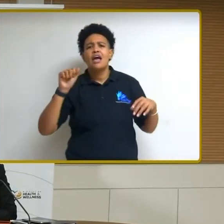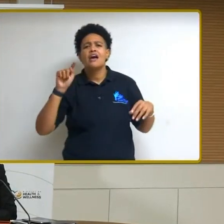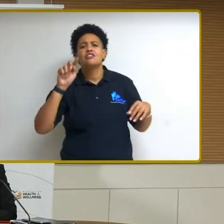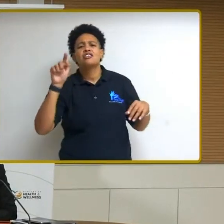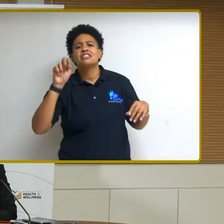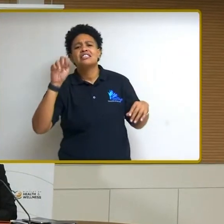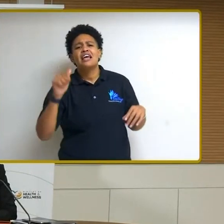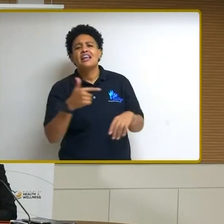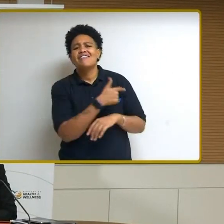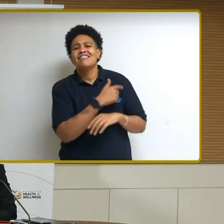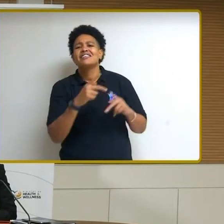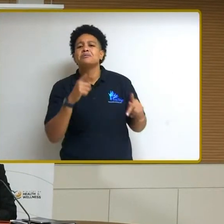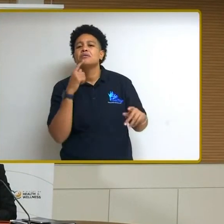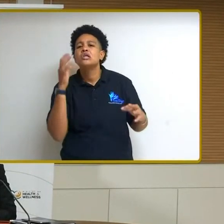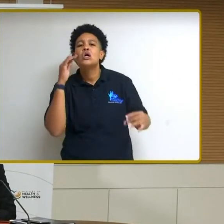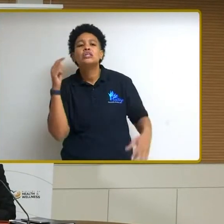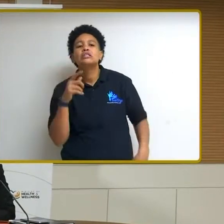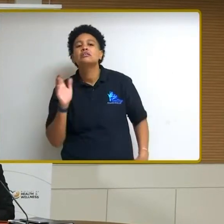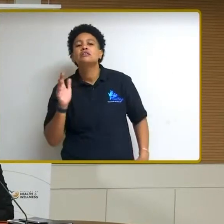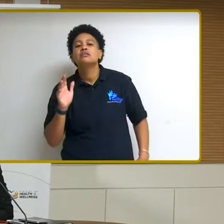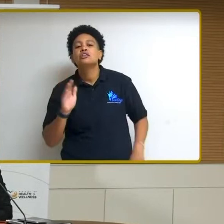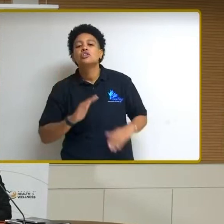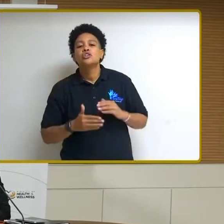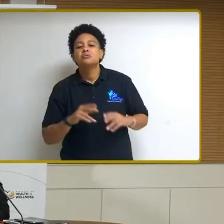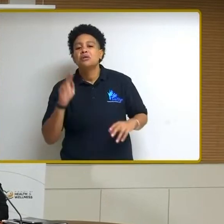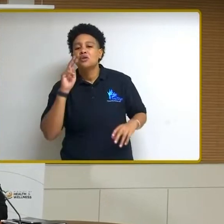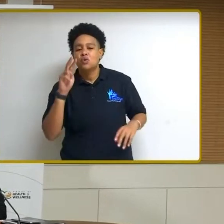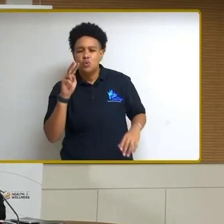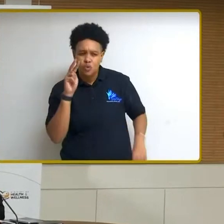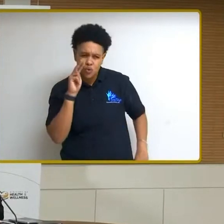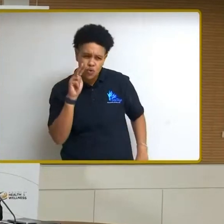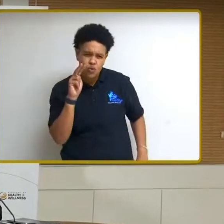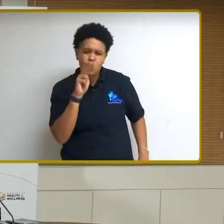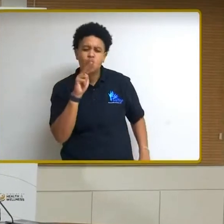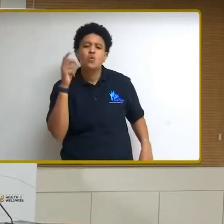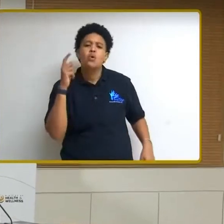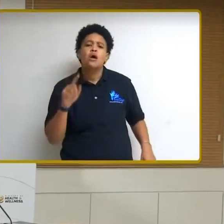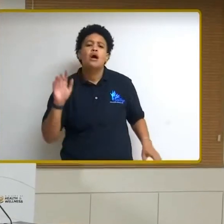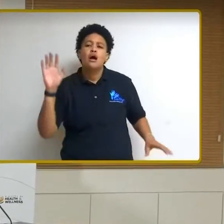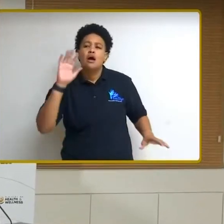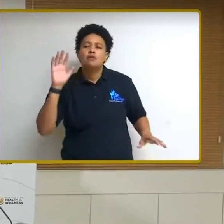AstraZeneca vaccine, and Jamaicans are looking very keenly at